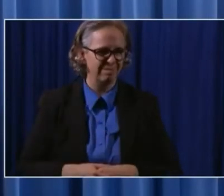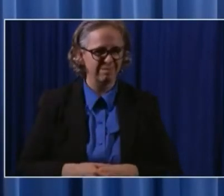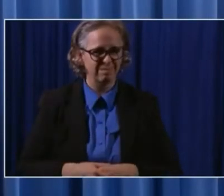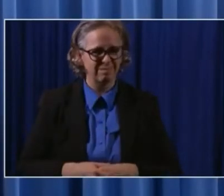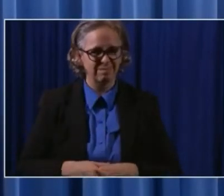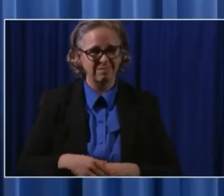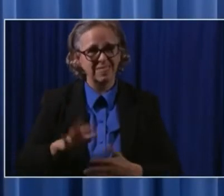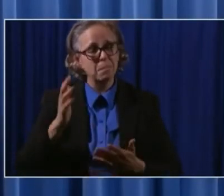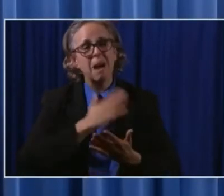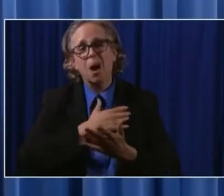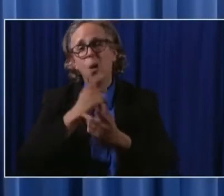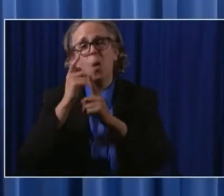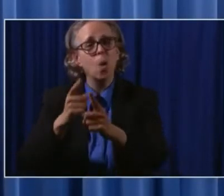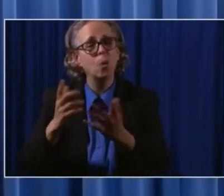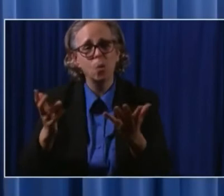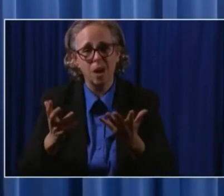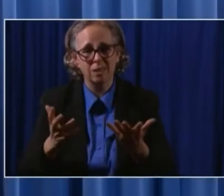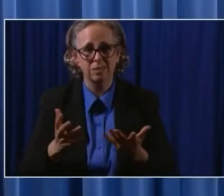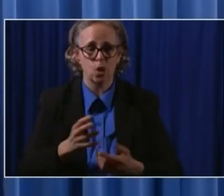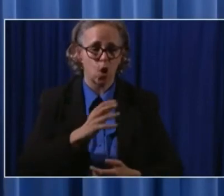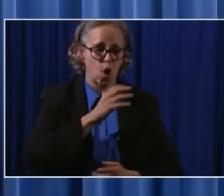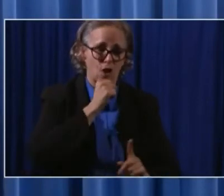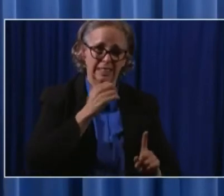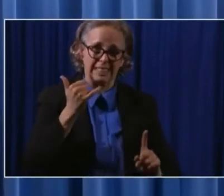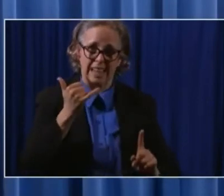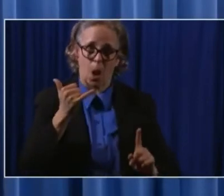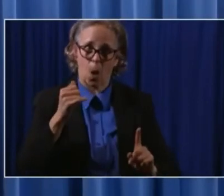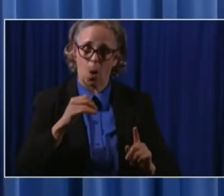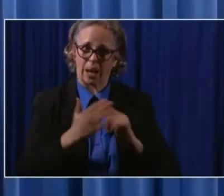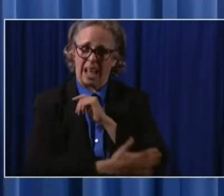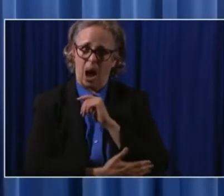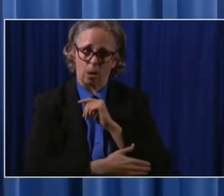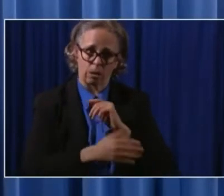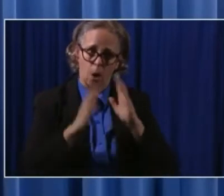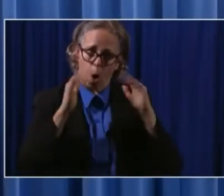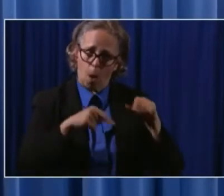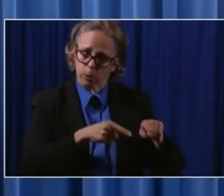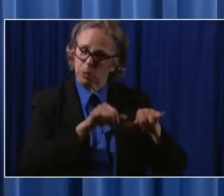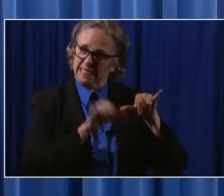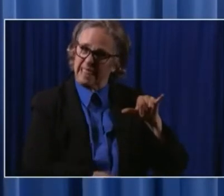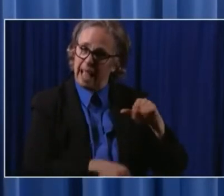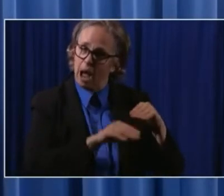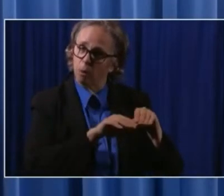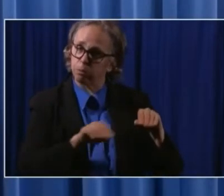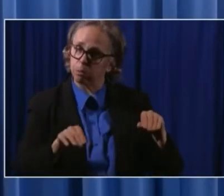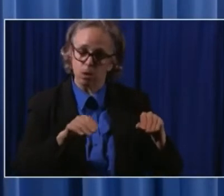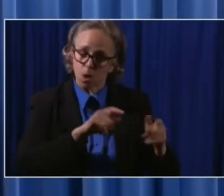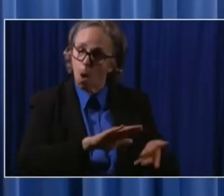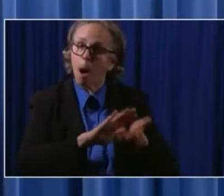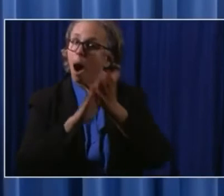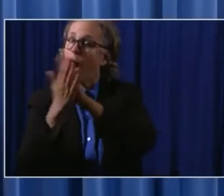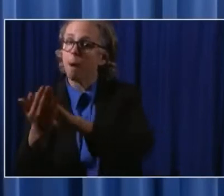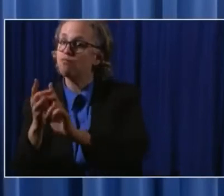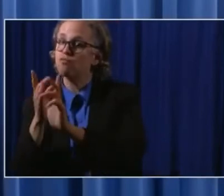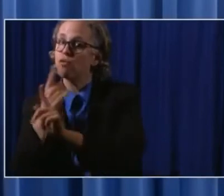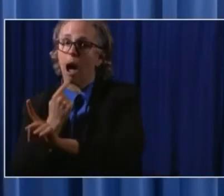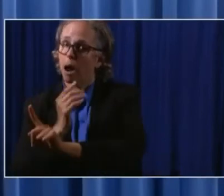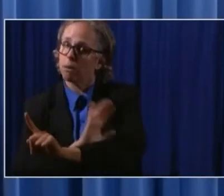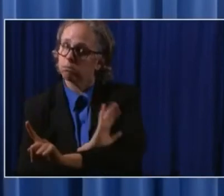counties that are orange. Our goal is to keep them there, and for them not to move into the red. We think this will make a difference.